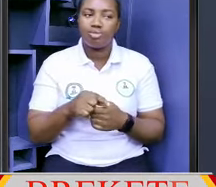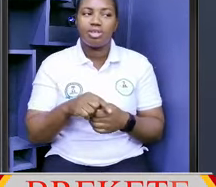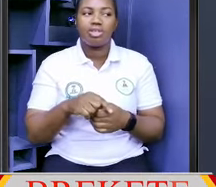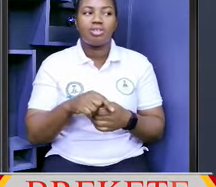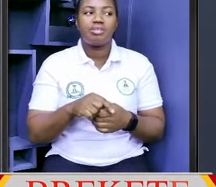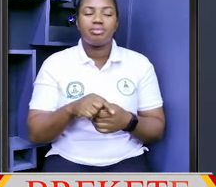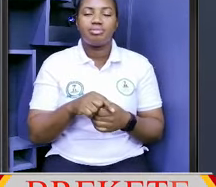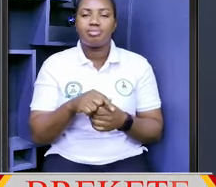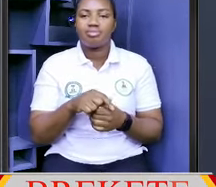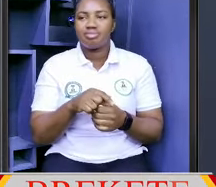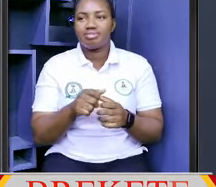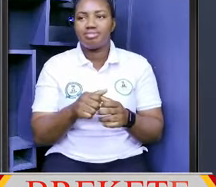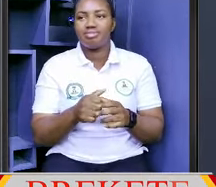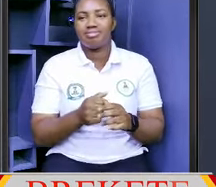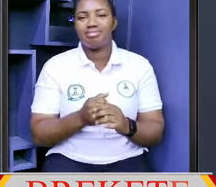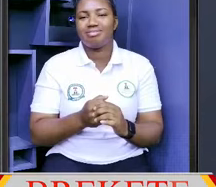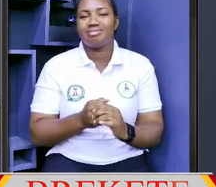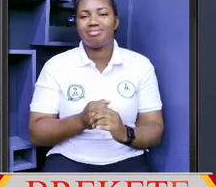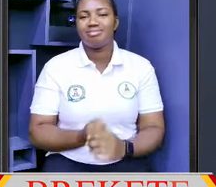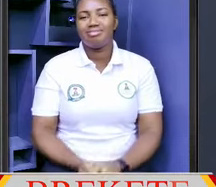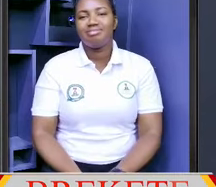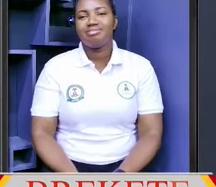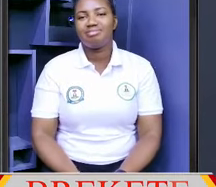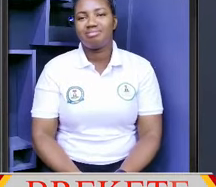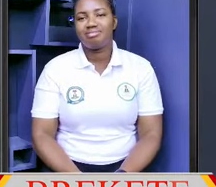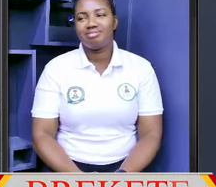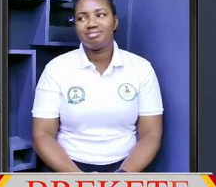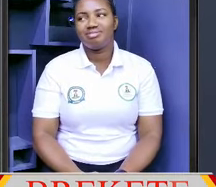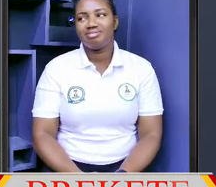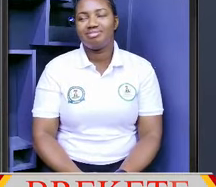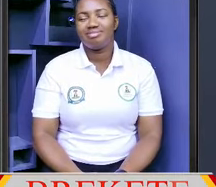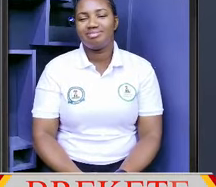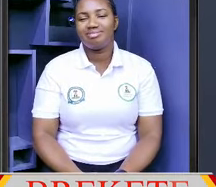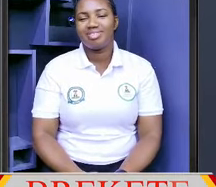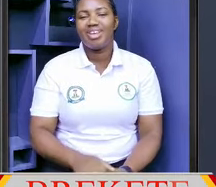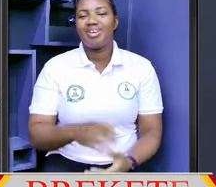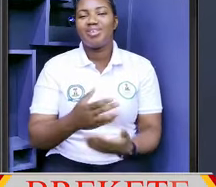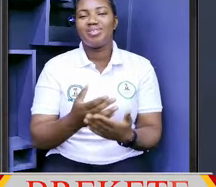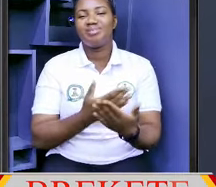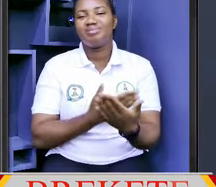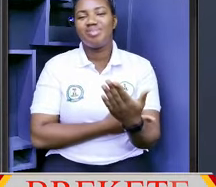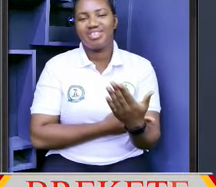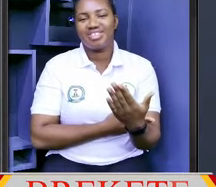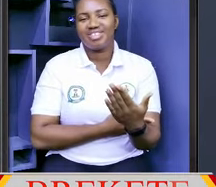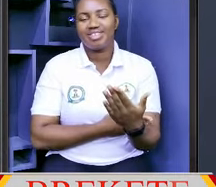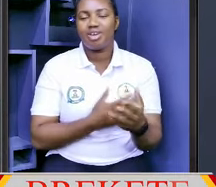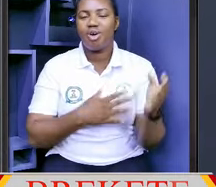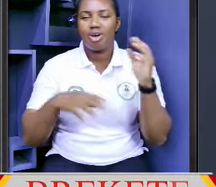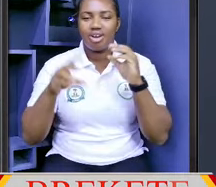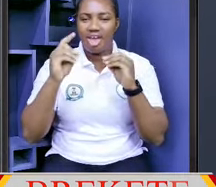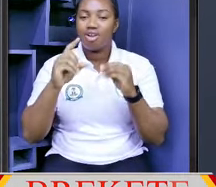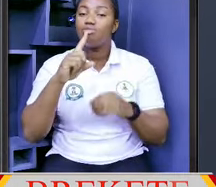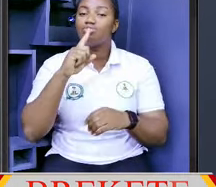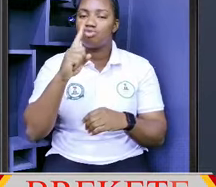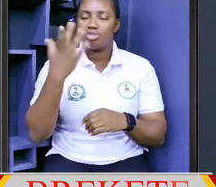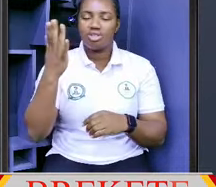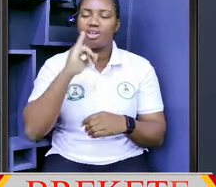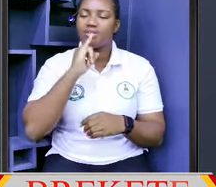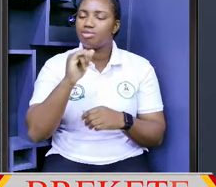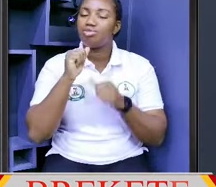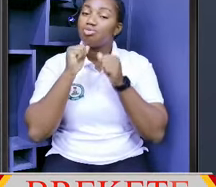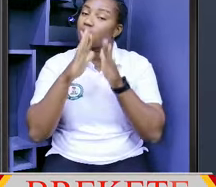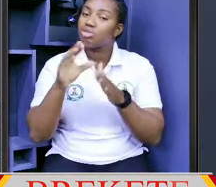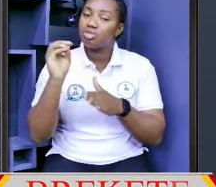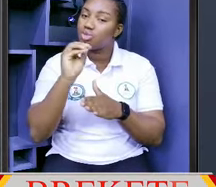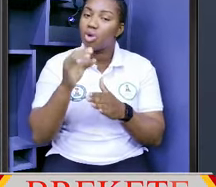Daddy Kamaluddin? Caleb, no, he said, good morning. Truly, Good morning, ordinary. Truly, there is nothing,